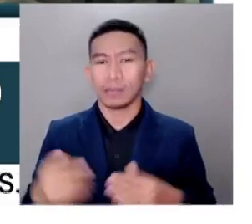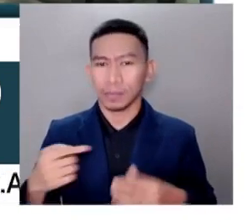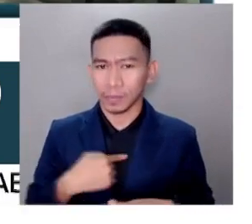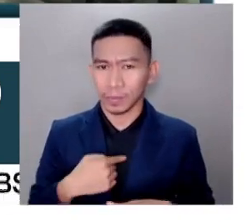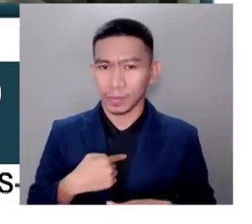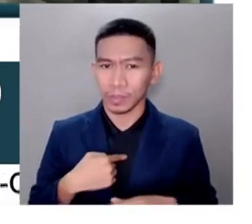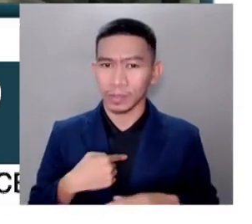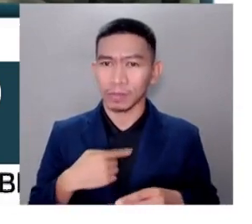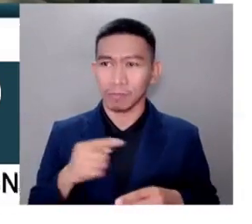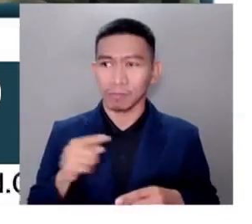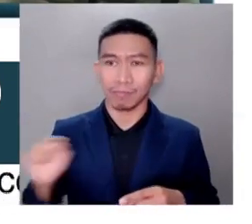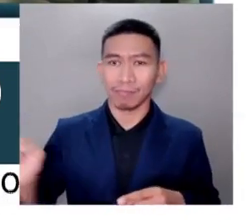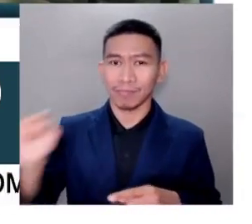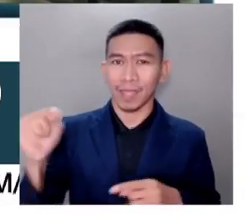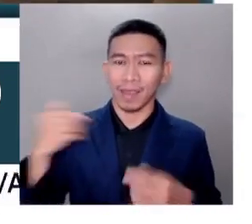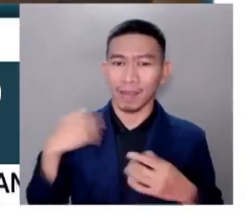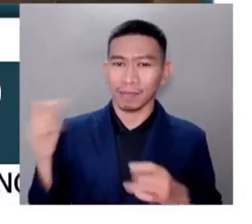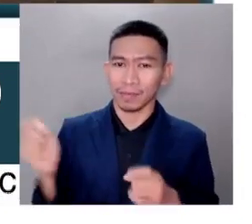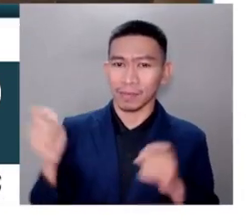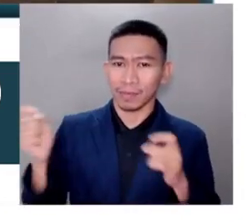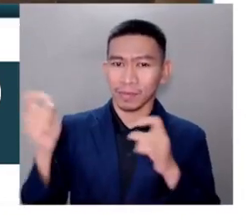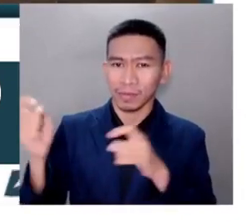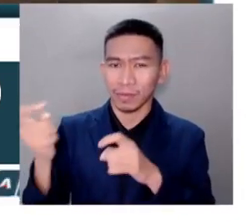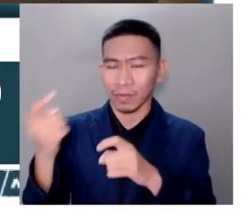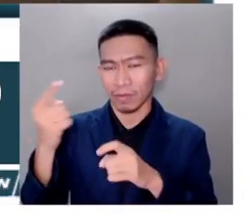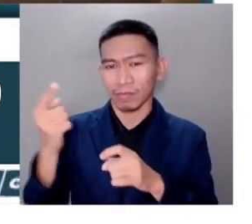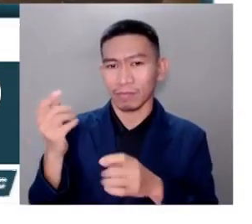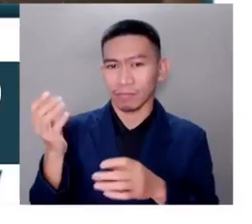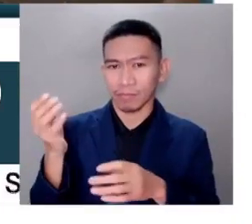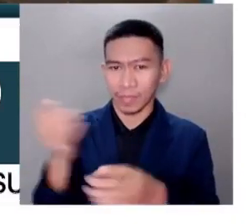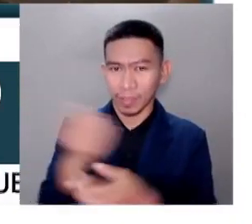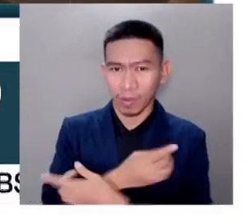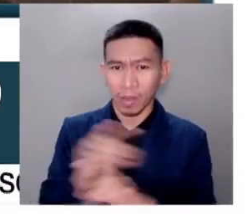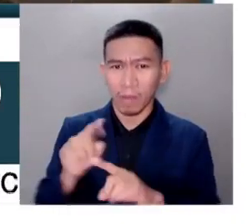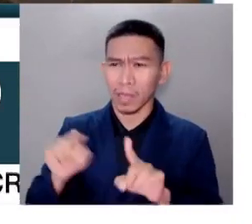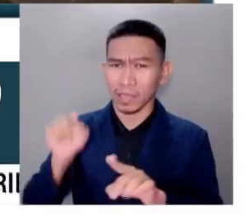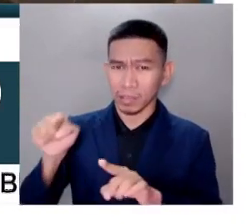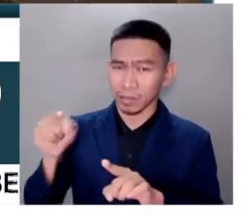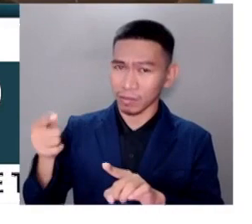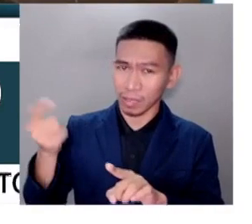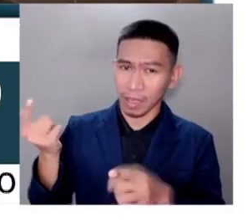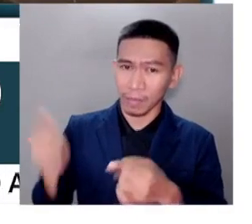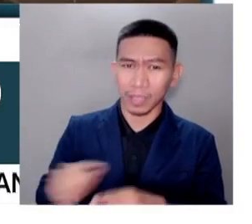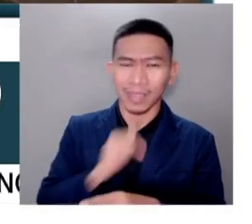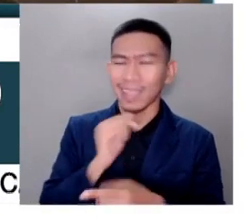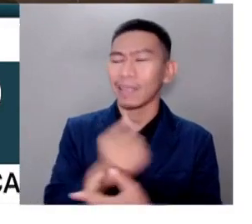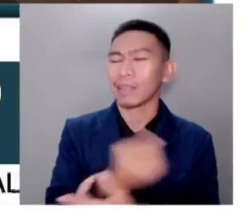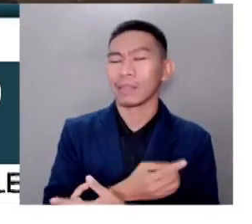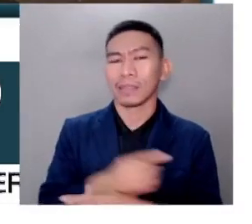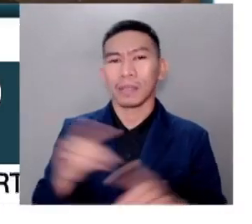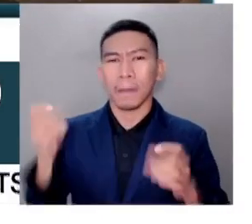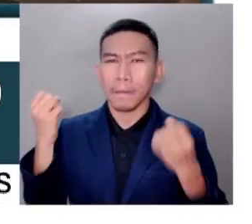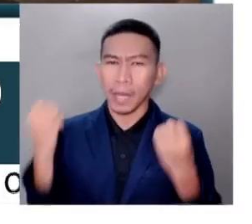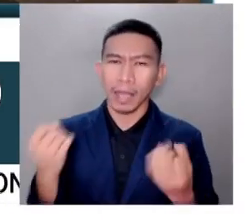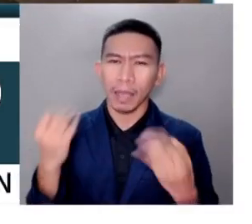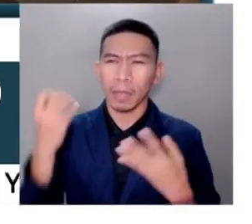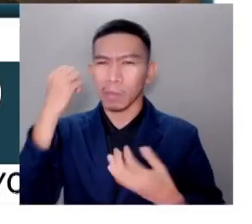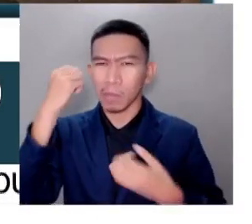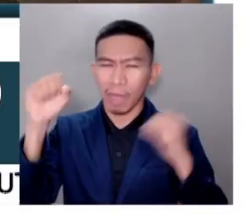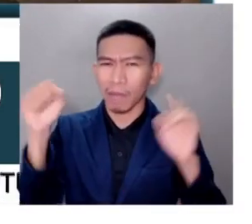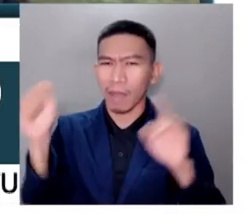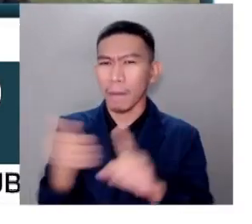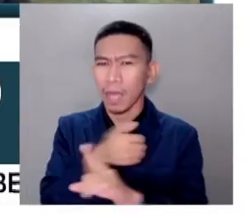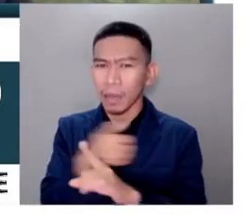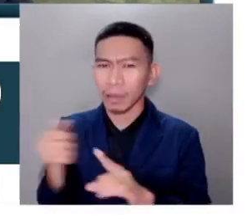big celebrations, to make out that it's democracy. But this isn't democracy when there's so much violence. Many people were